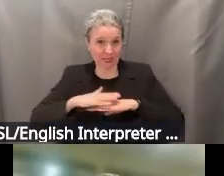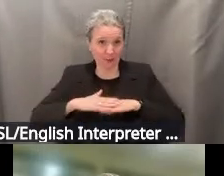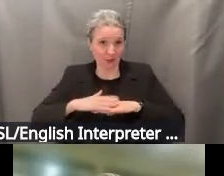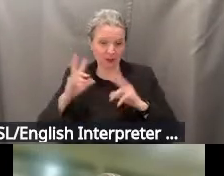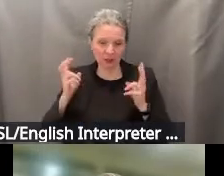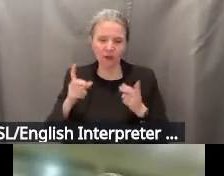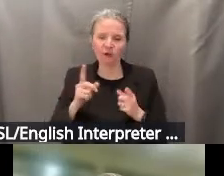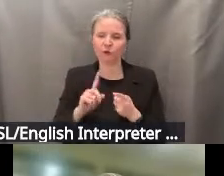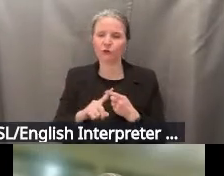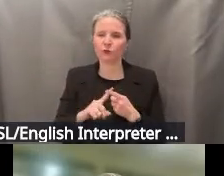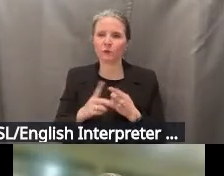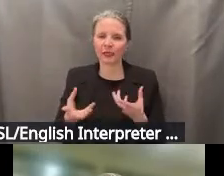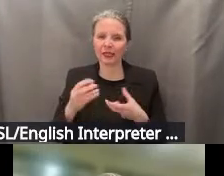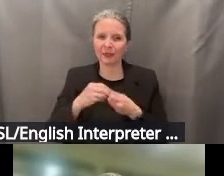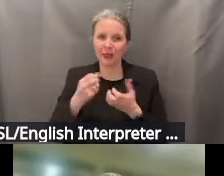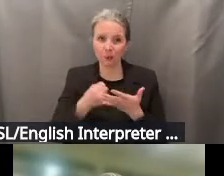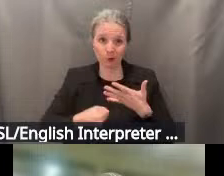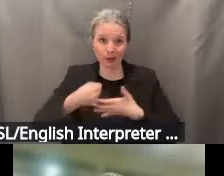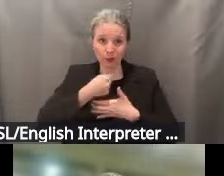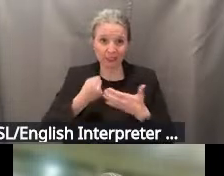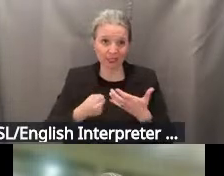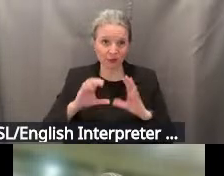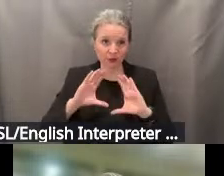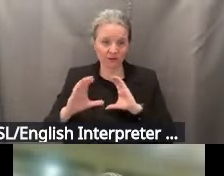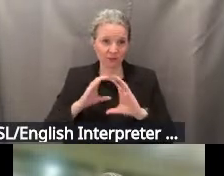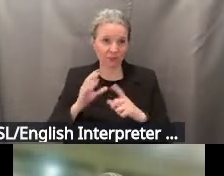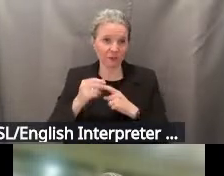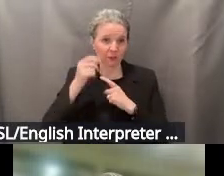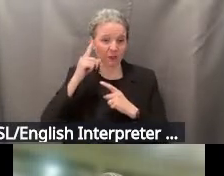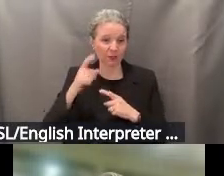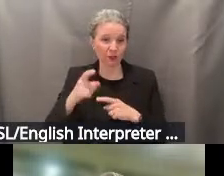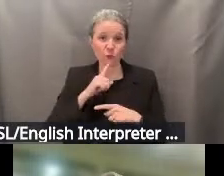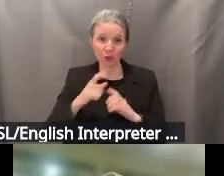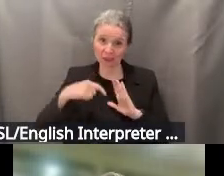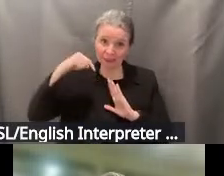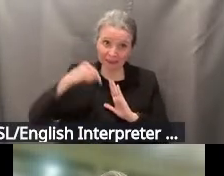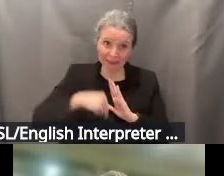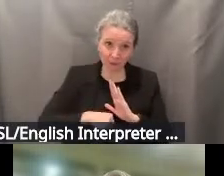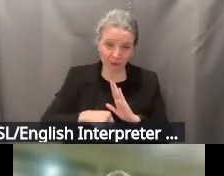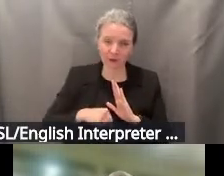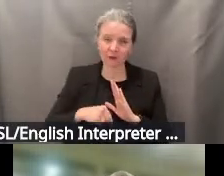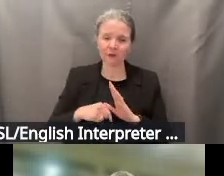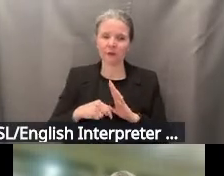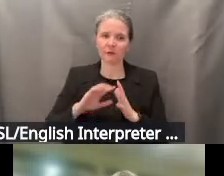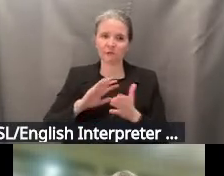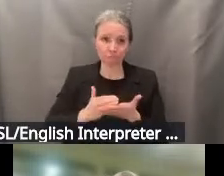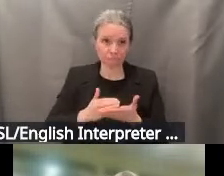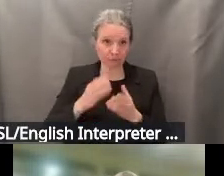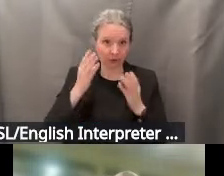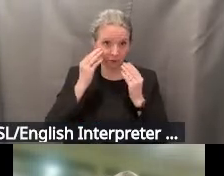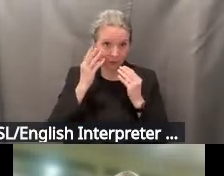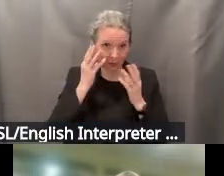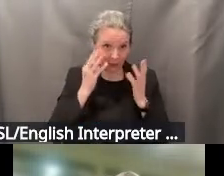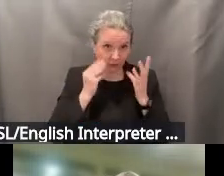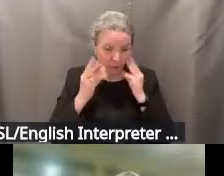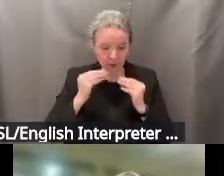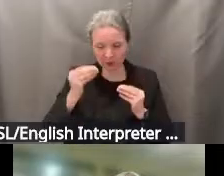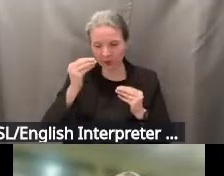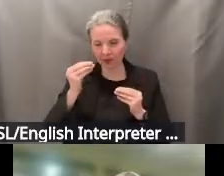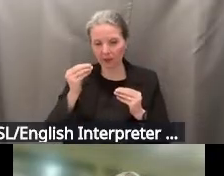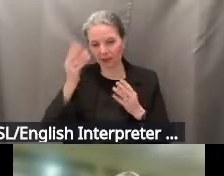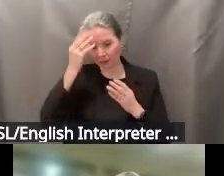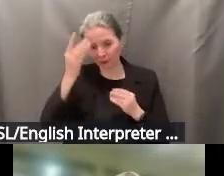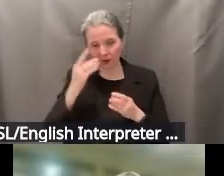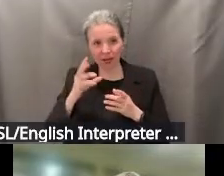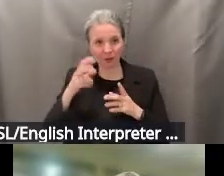to be in that prioritization conversation, especially because there is a real deep well of information and experience and plugging in through these last